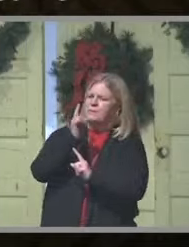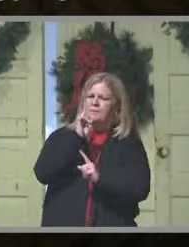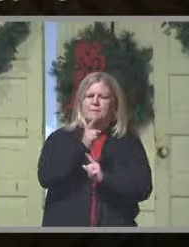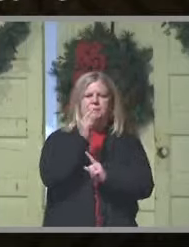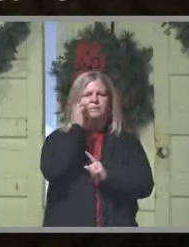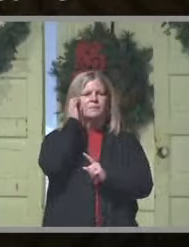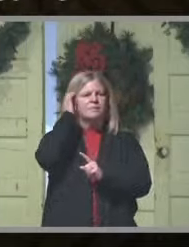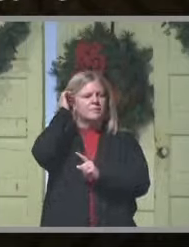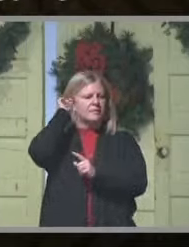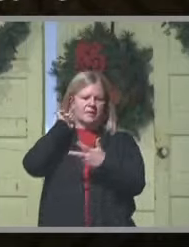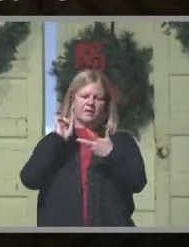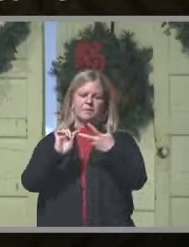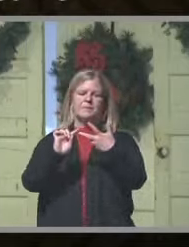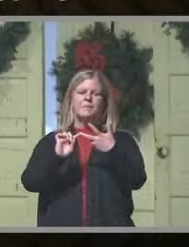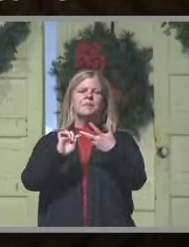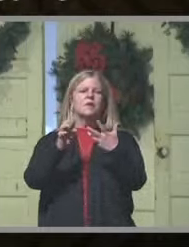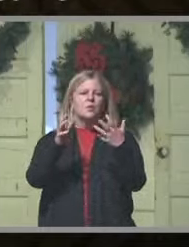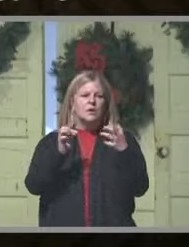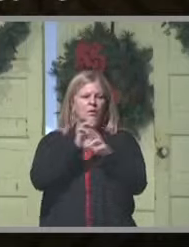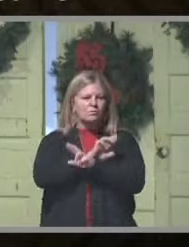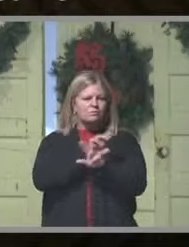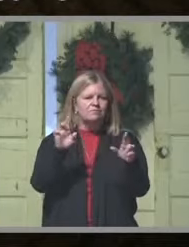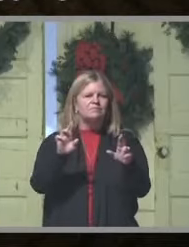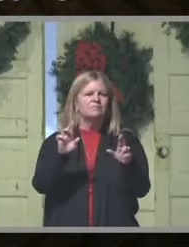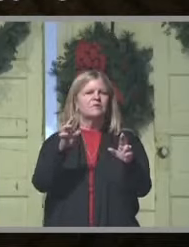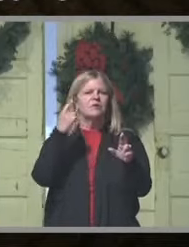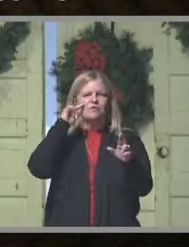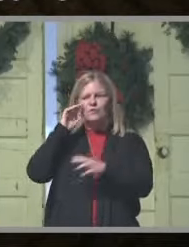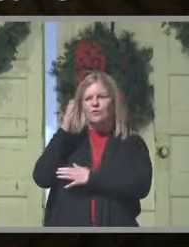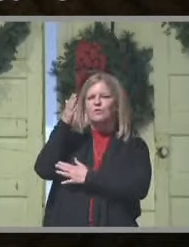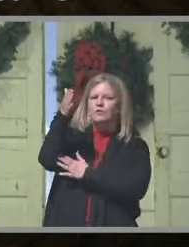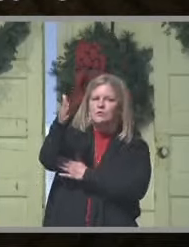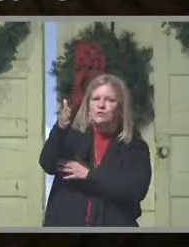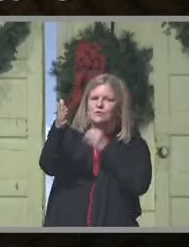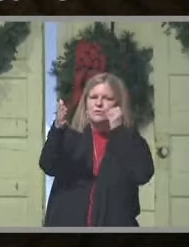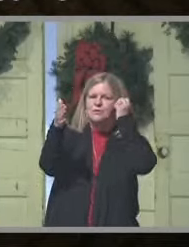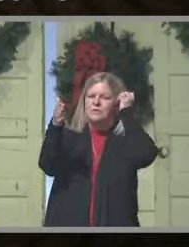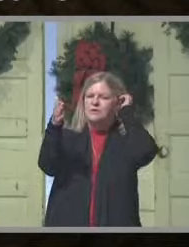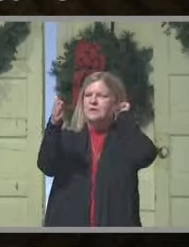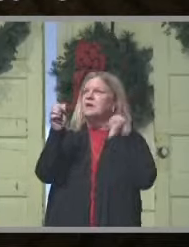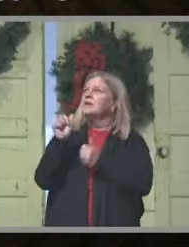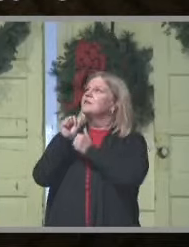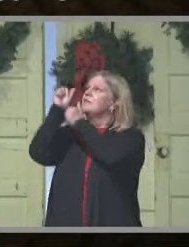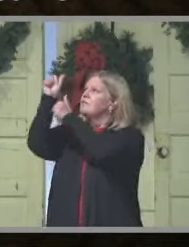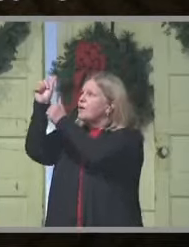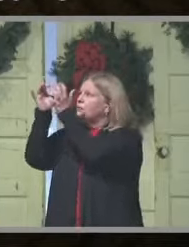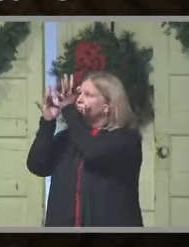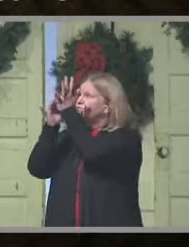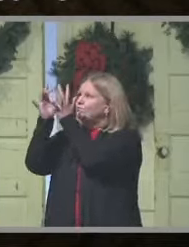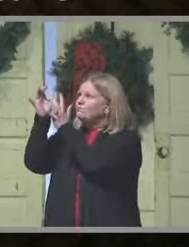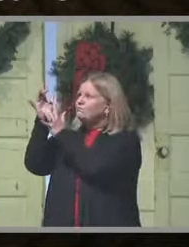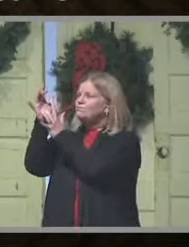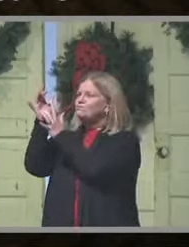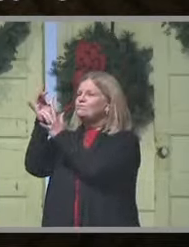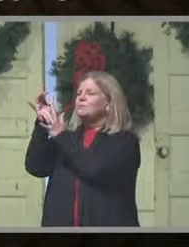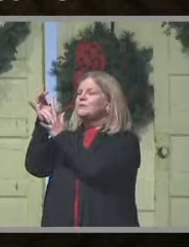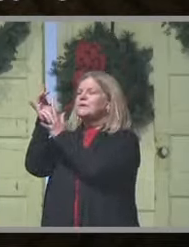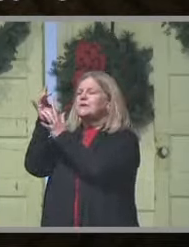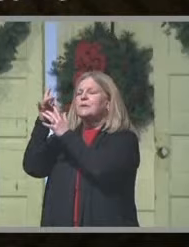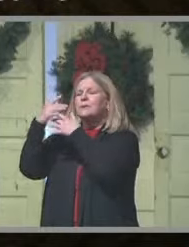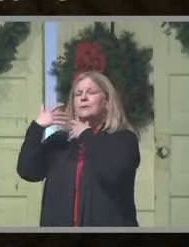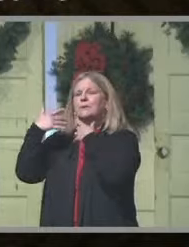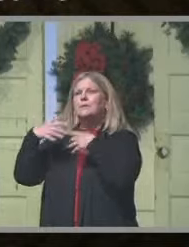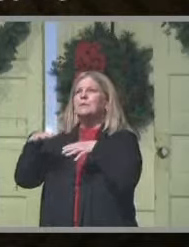moment. And third, we want to prepare for the future. You know, following Jesus is quite